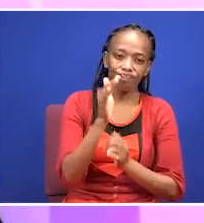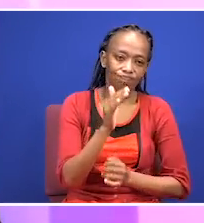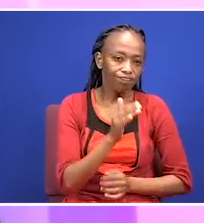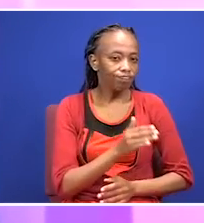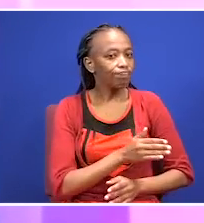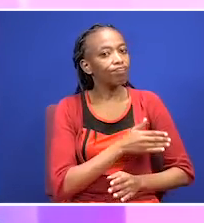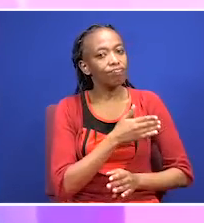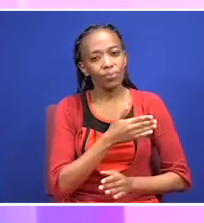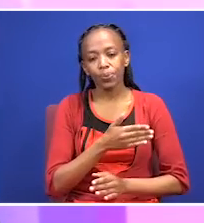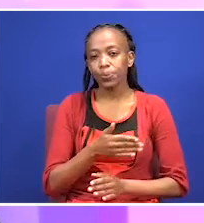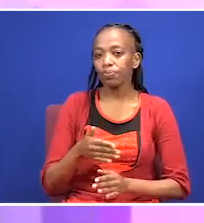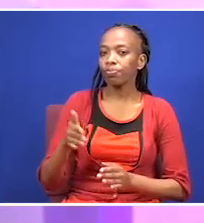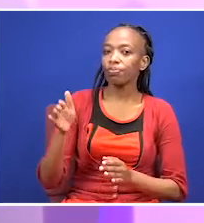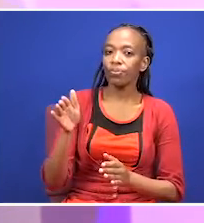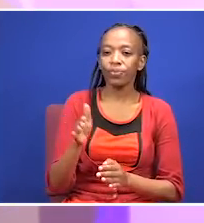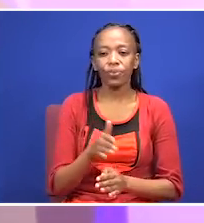oh